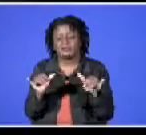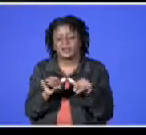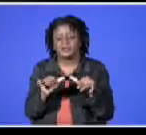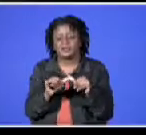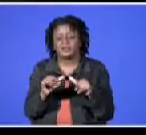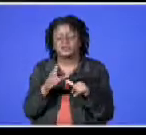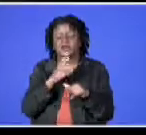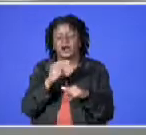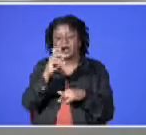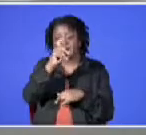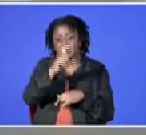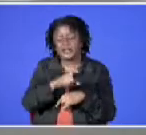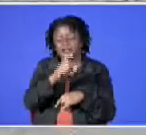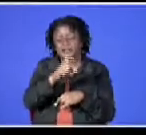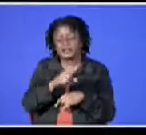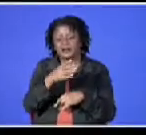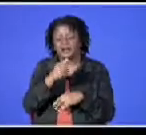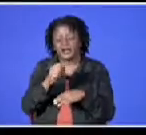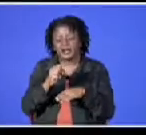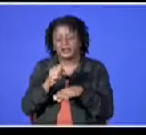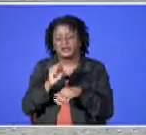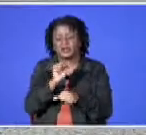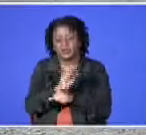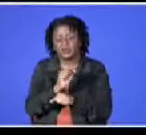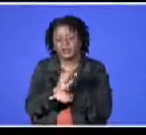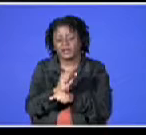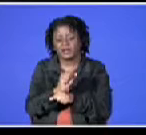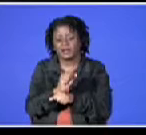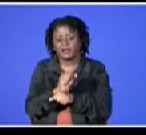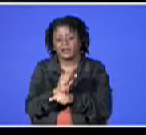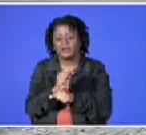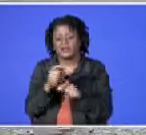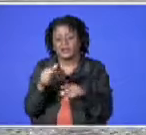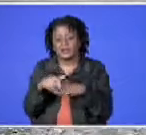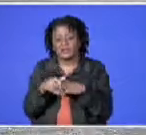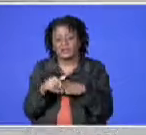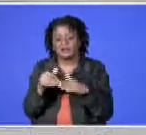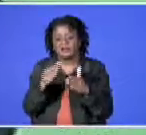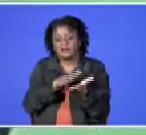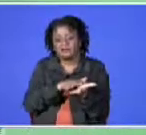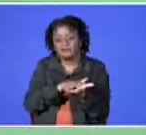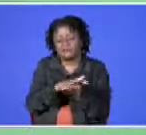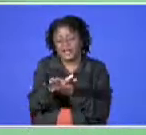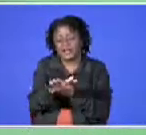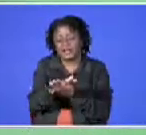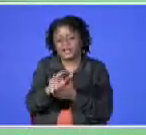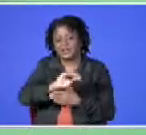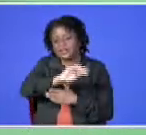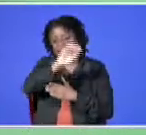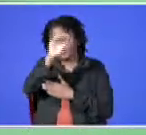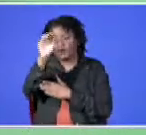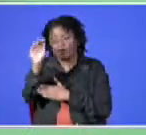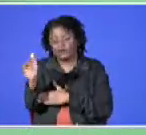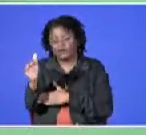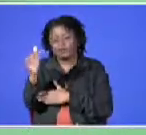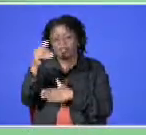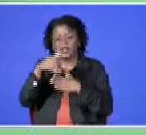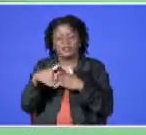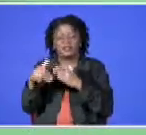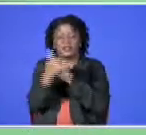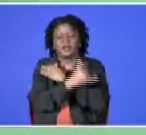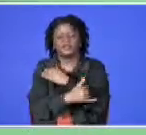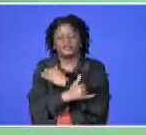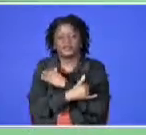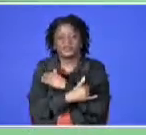in flattening the curve of COVID-19 in the country. While we continue to have cases and